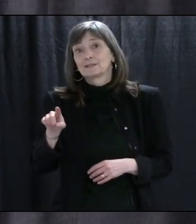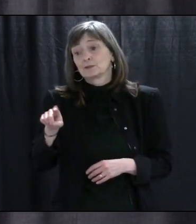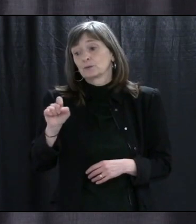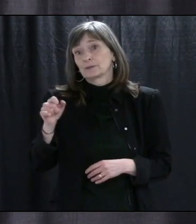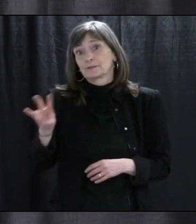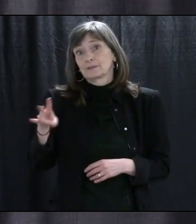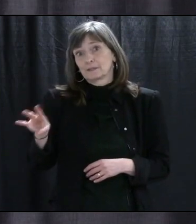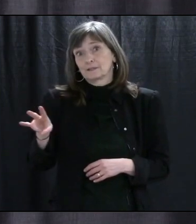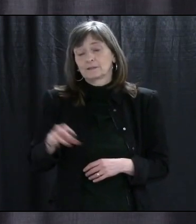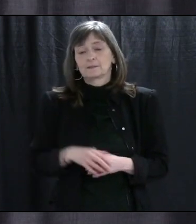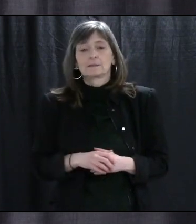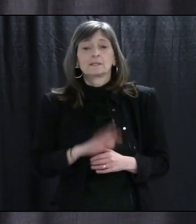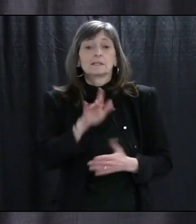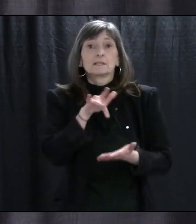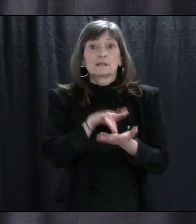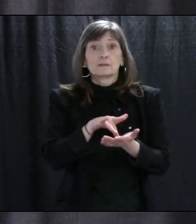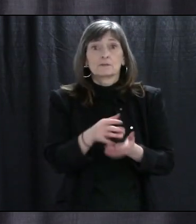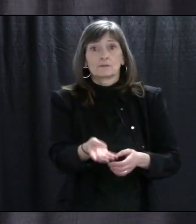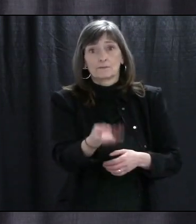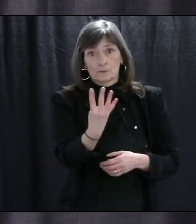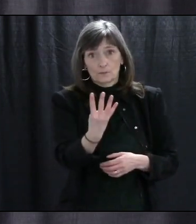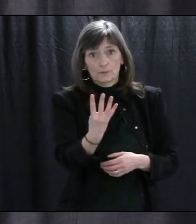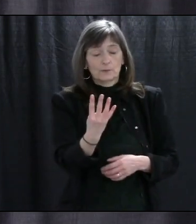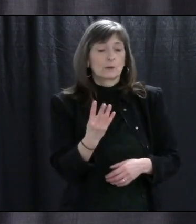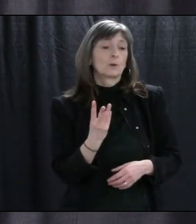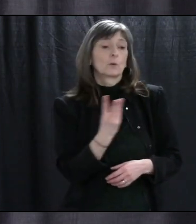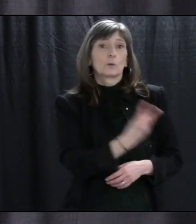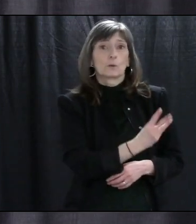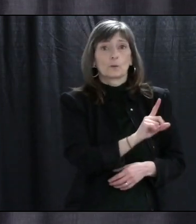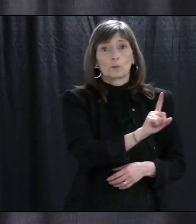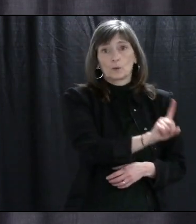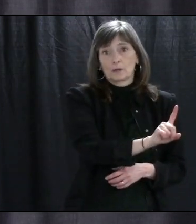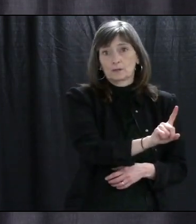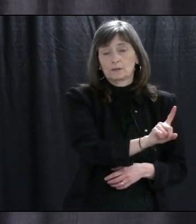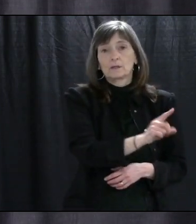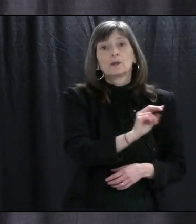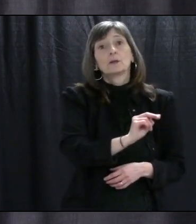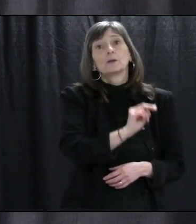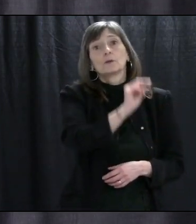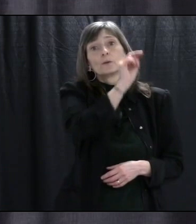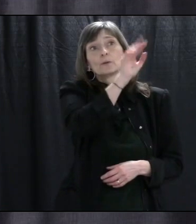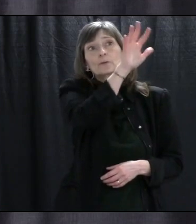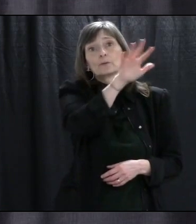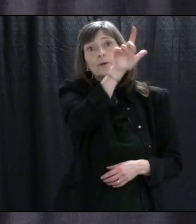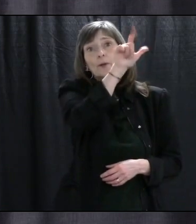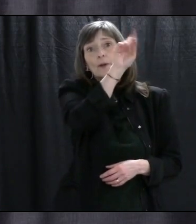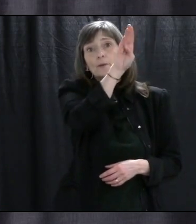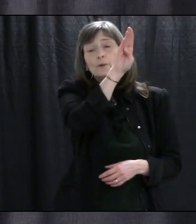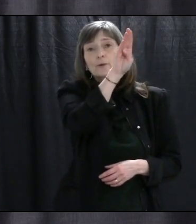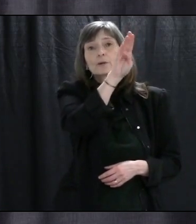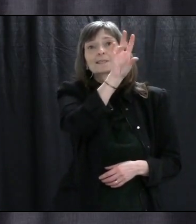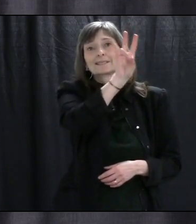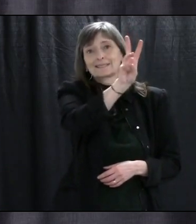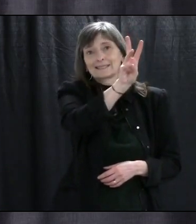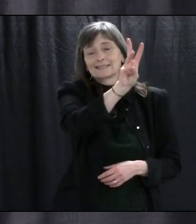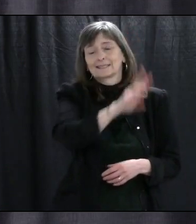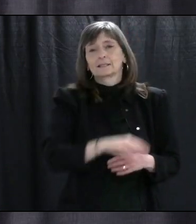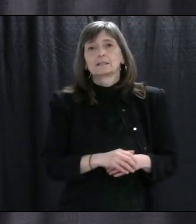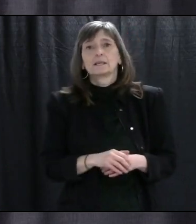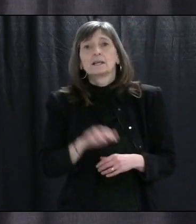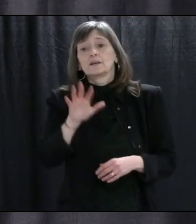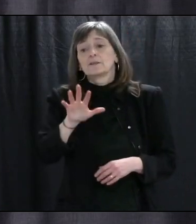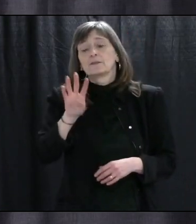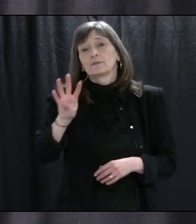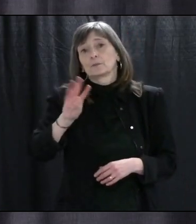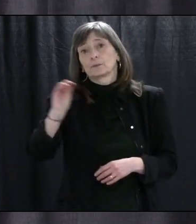217 cases in Eastern Health, 4 in Central Health, 1 in Western Health, and 6 in Labrador-Grenville Health.